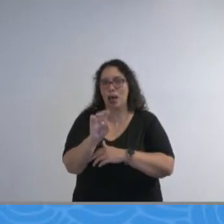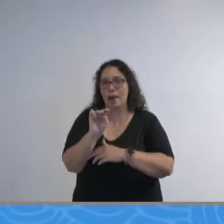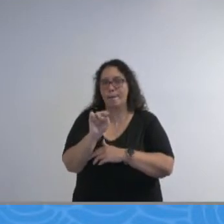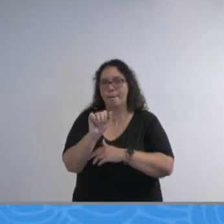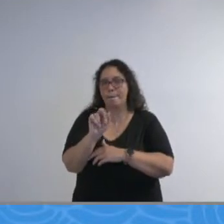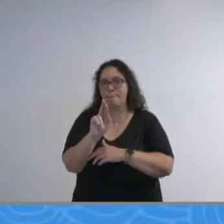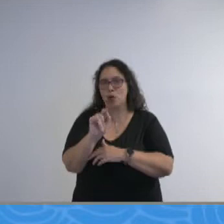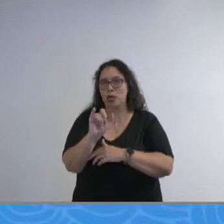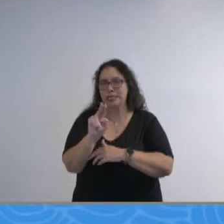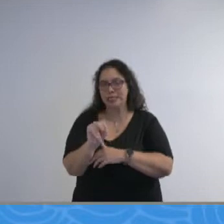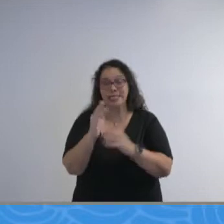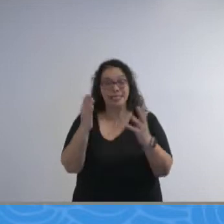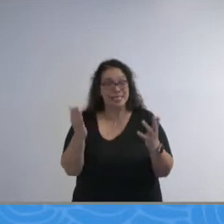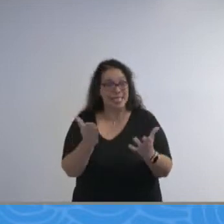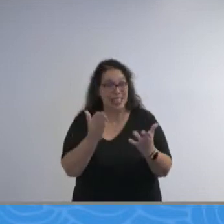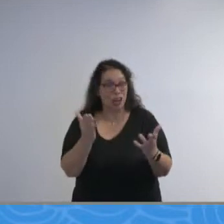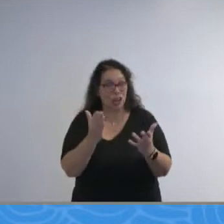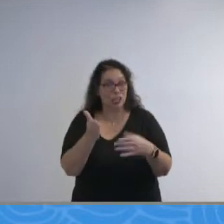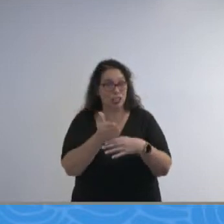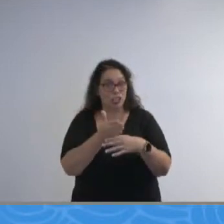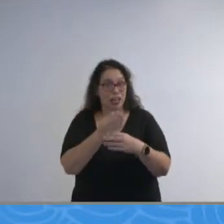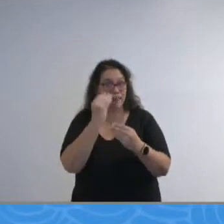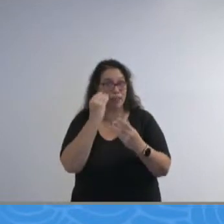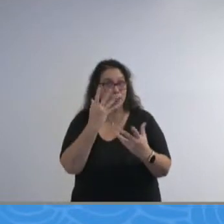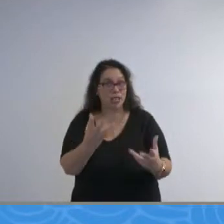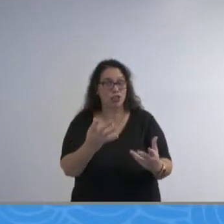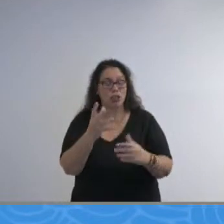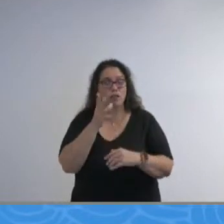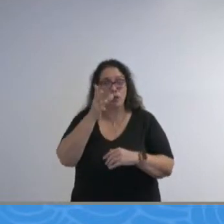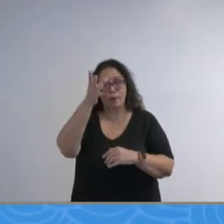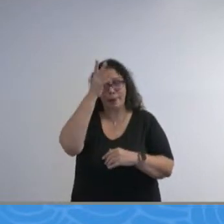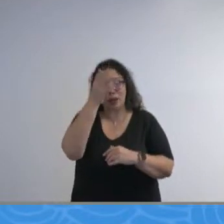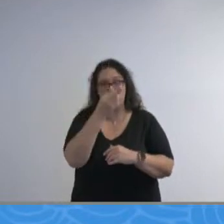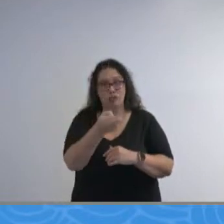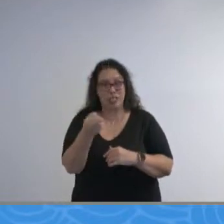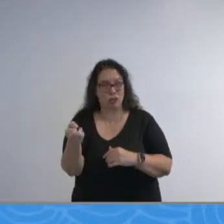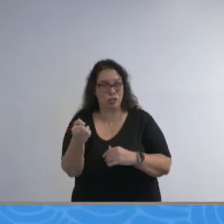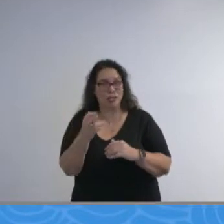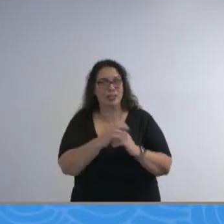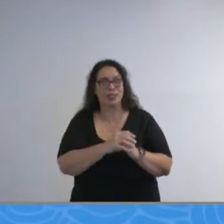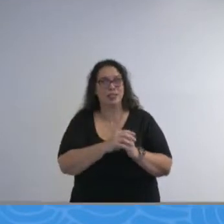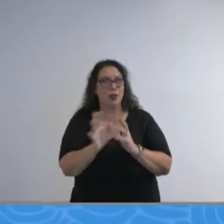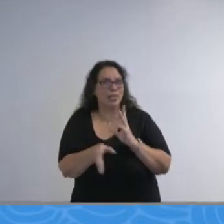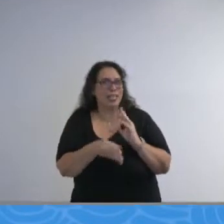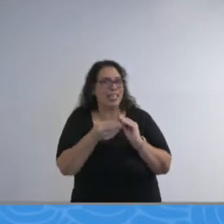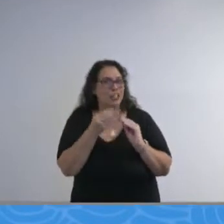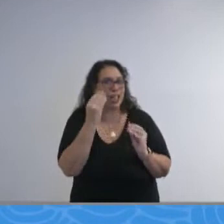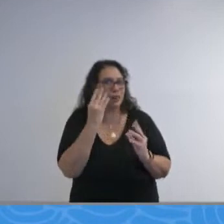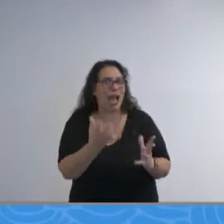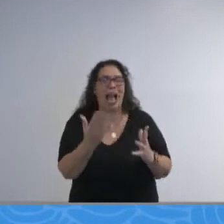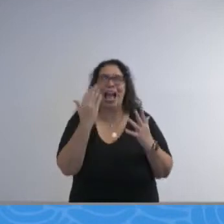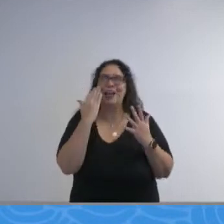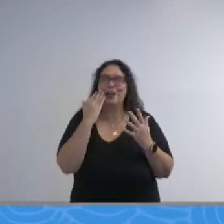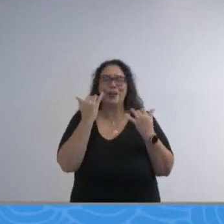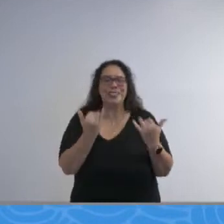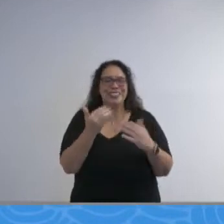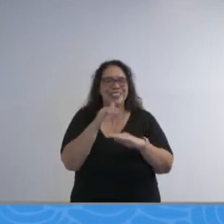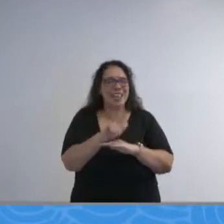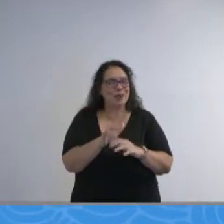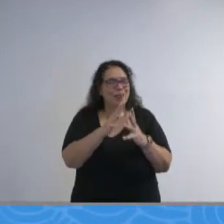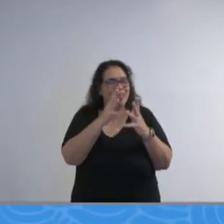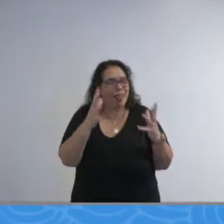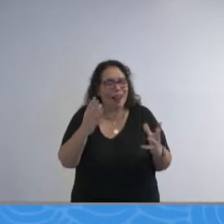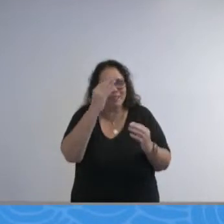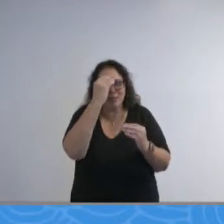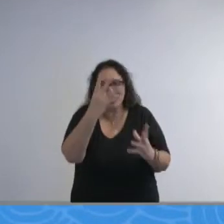to share some information for parent resources. So additional information. I know we had a lot tonight, but I think